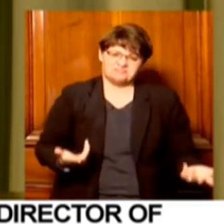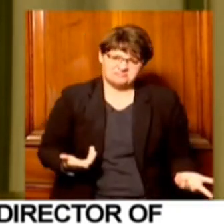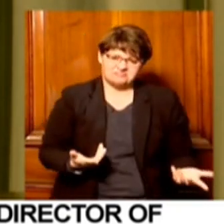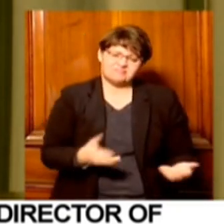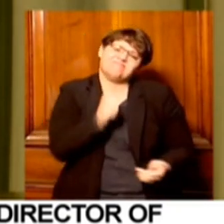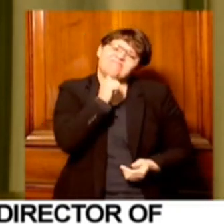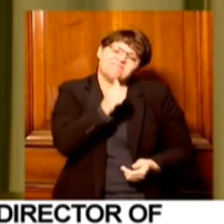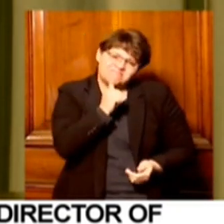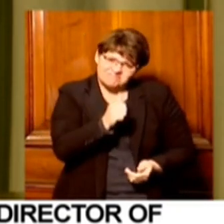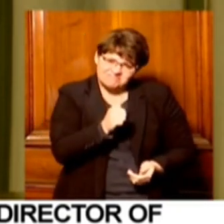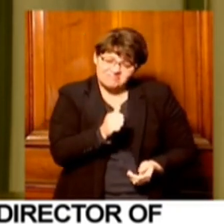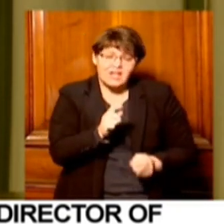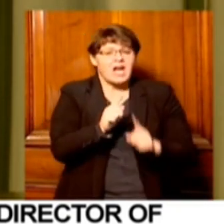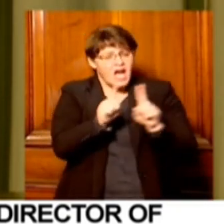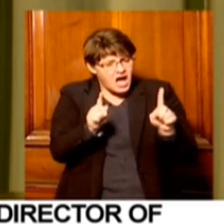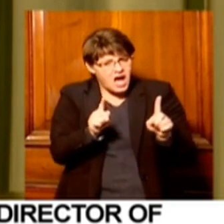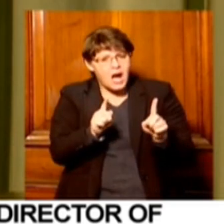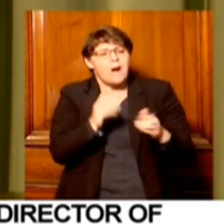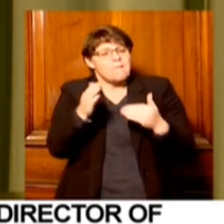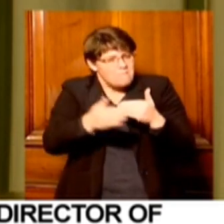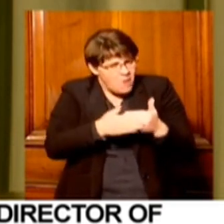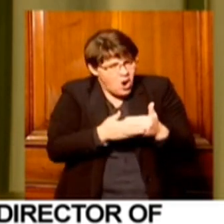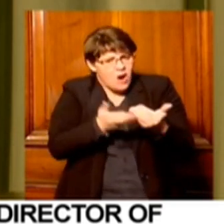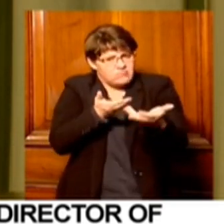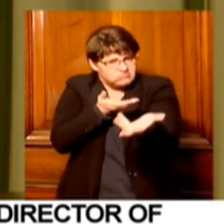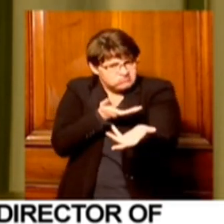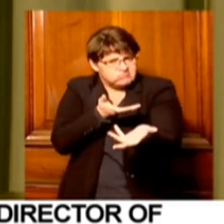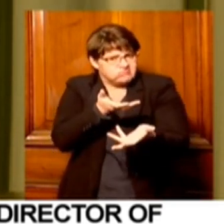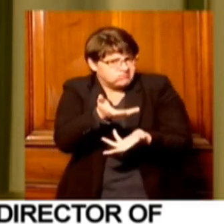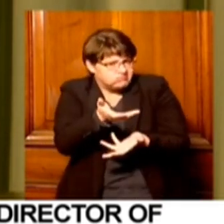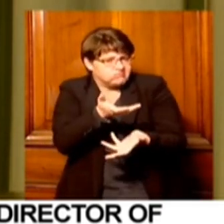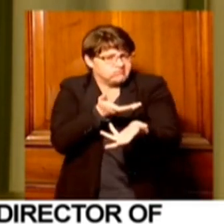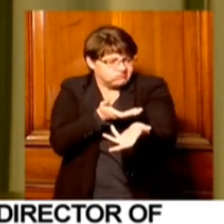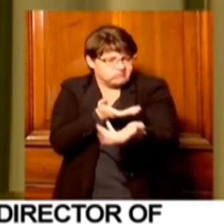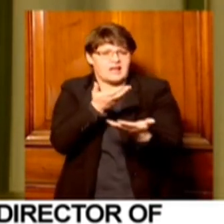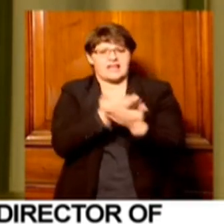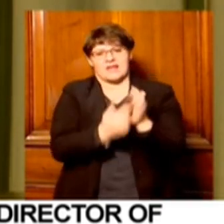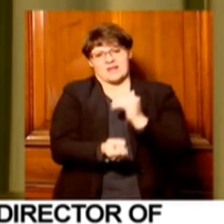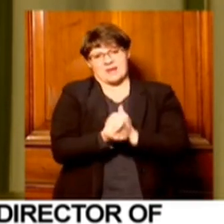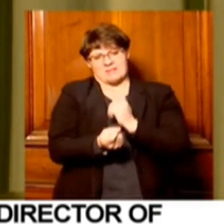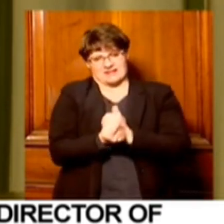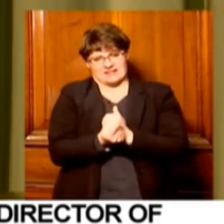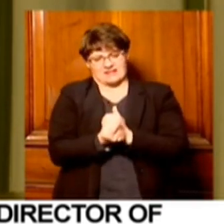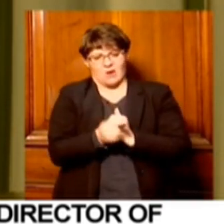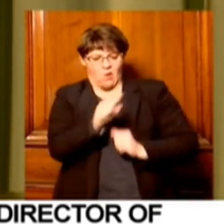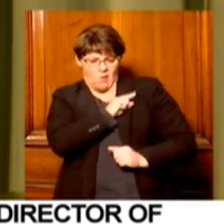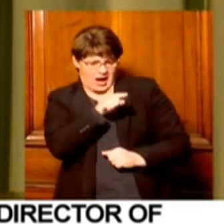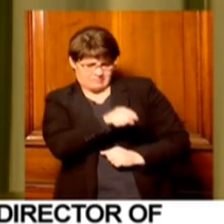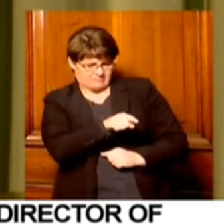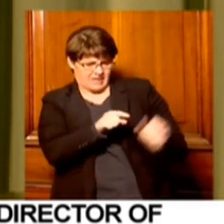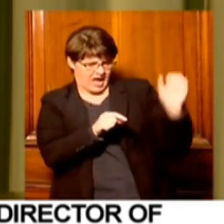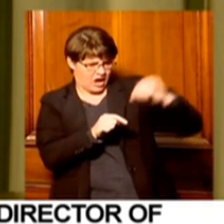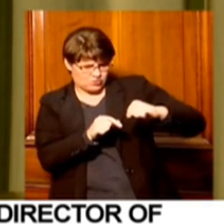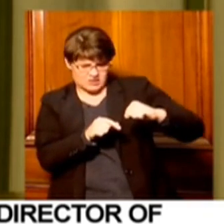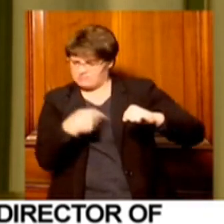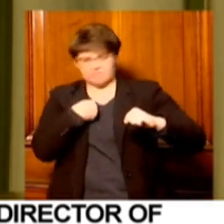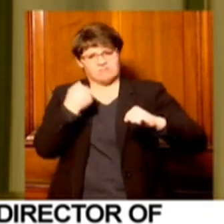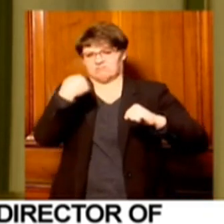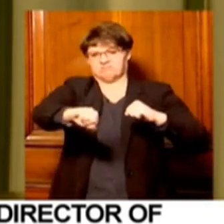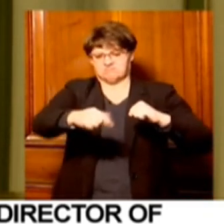door remains open for further engagements on issues where we are not in